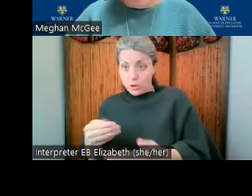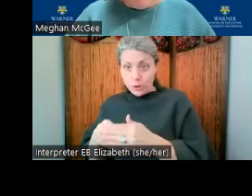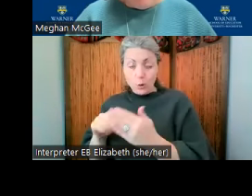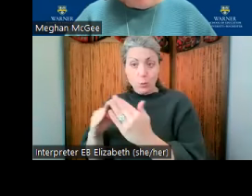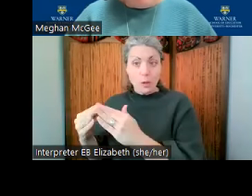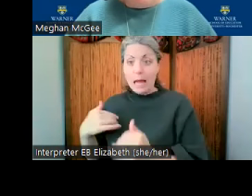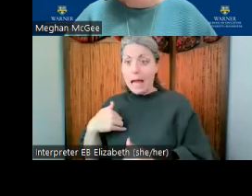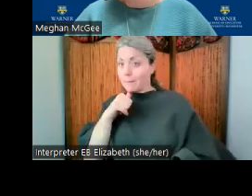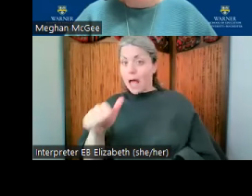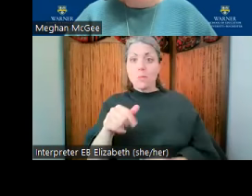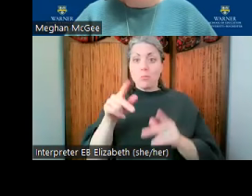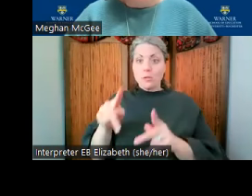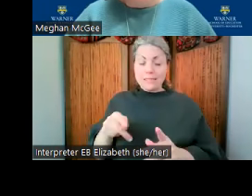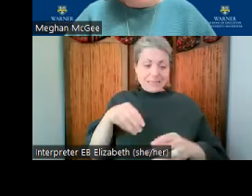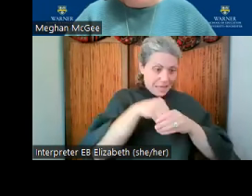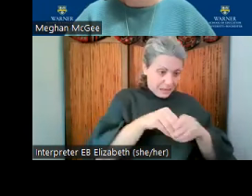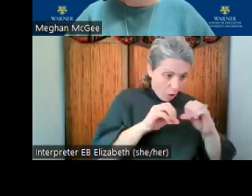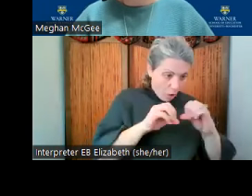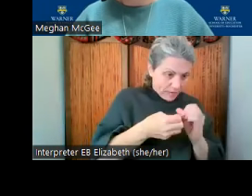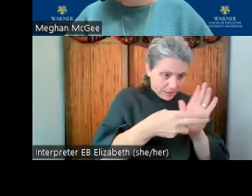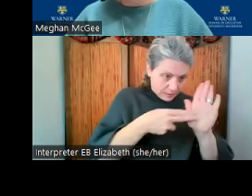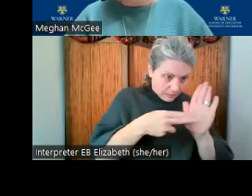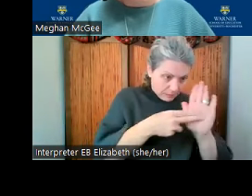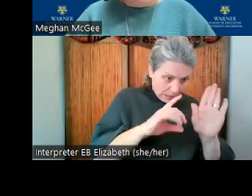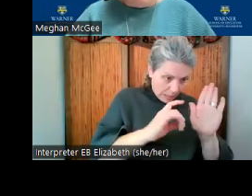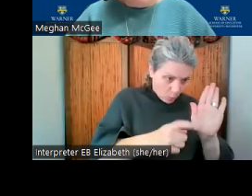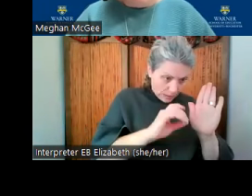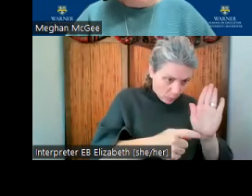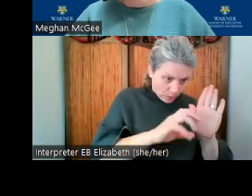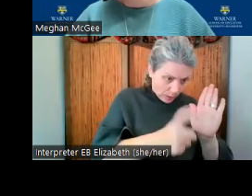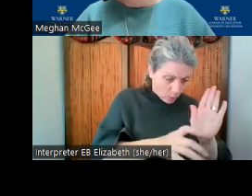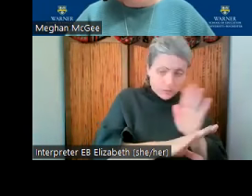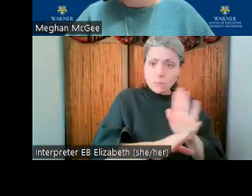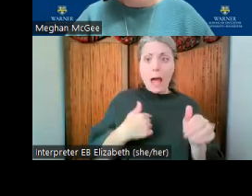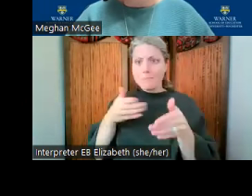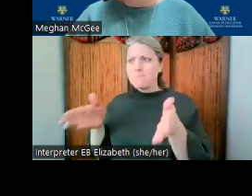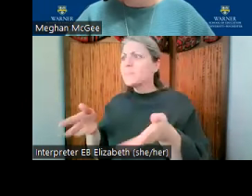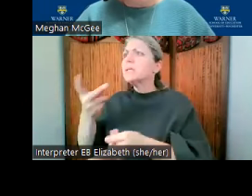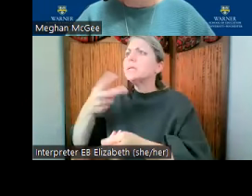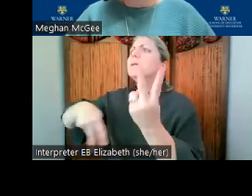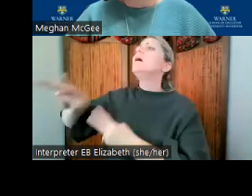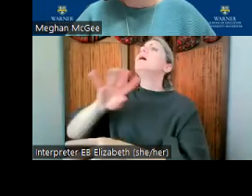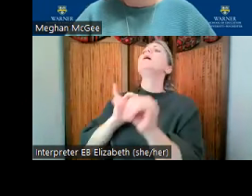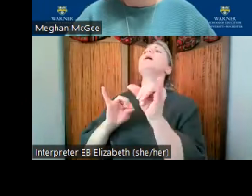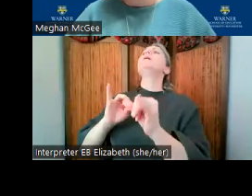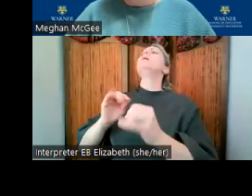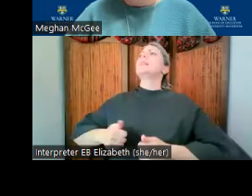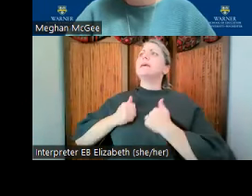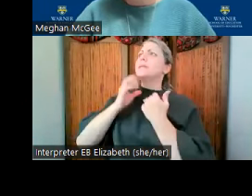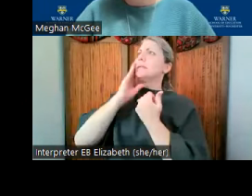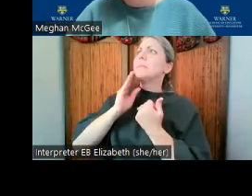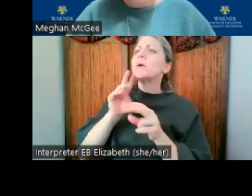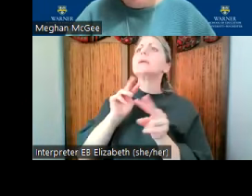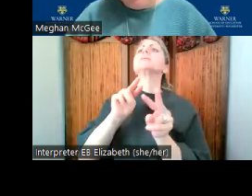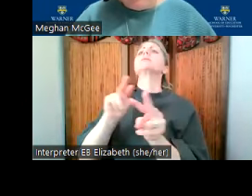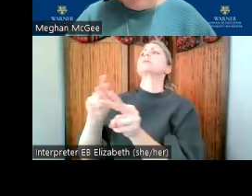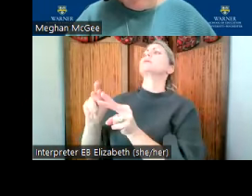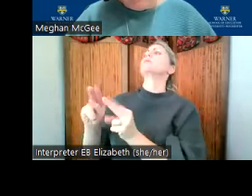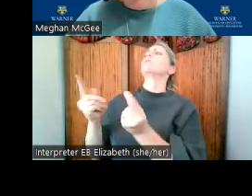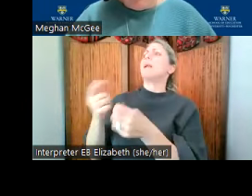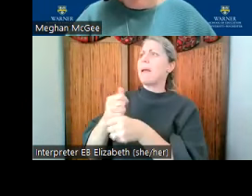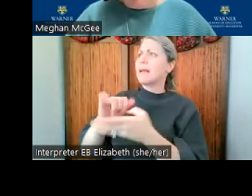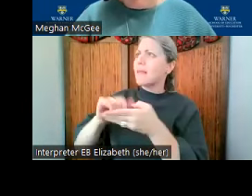diagnostician. And so I see the lived experience and want to understand what's contributing to